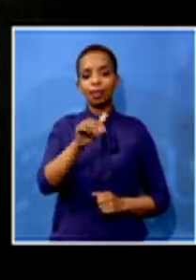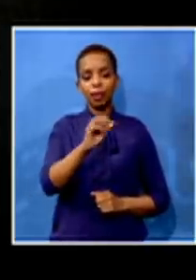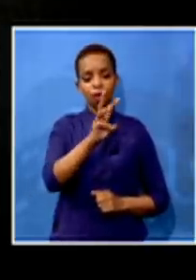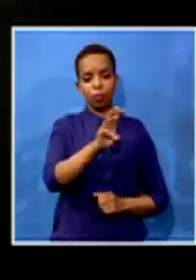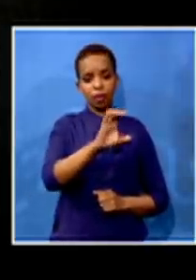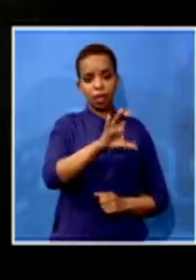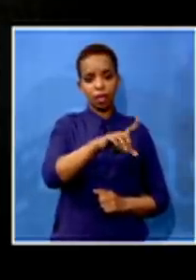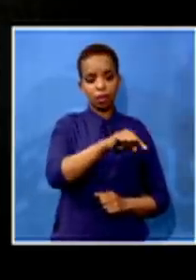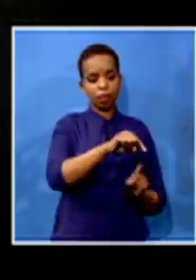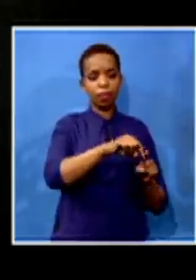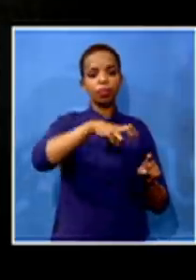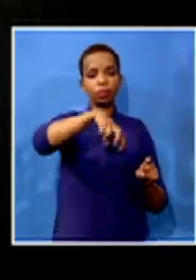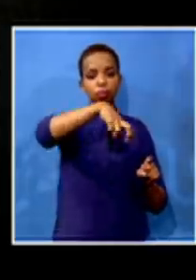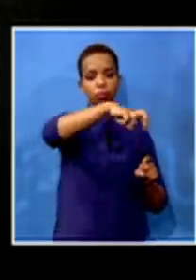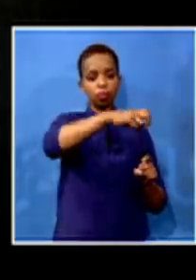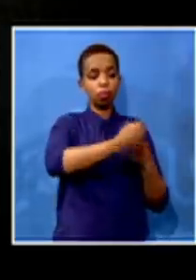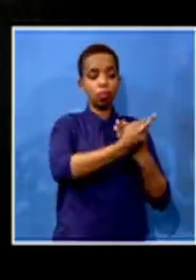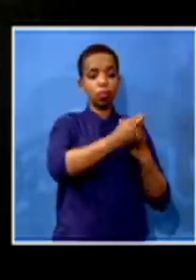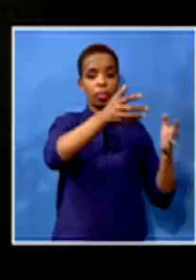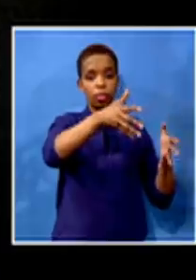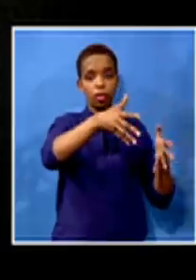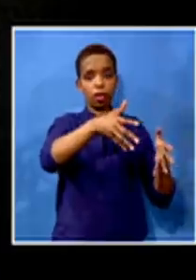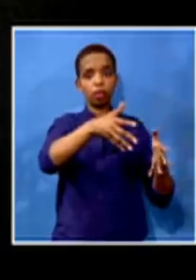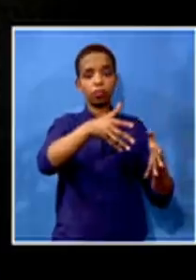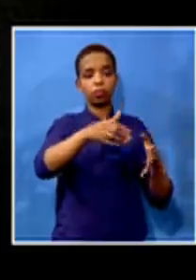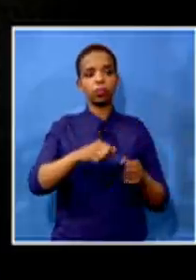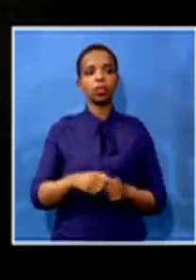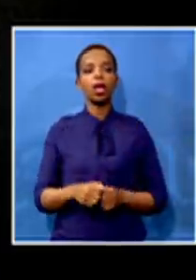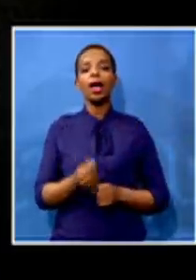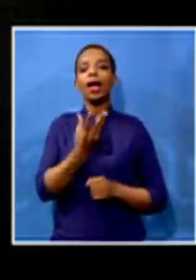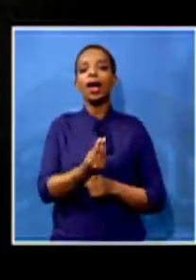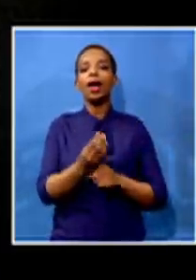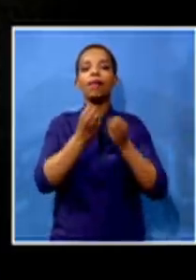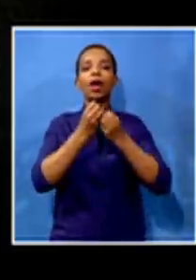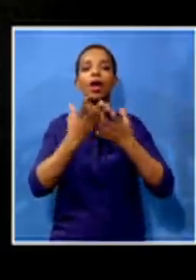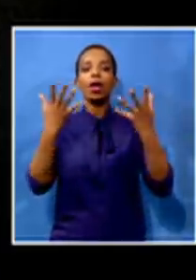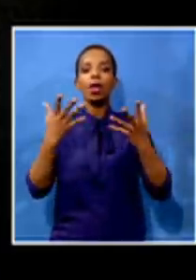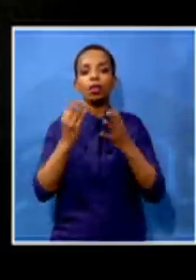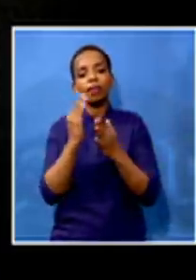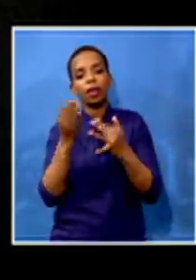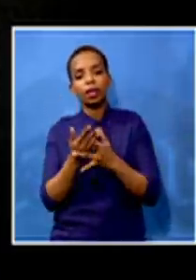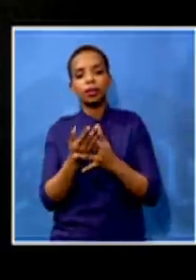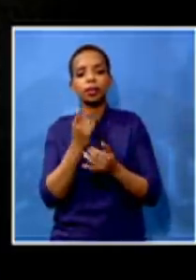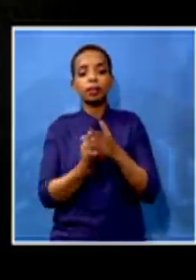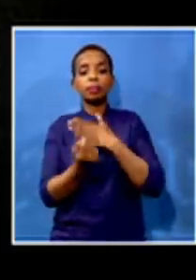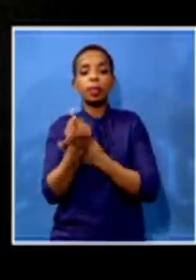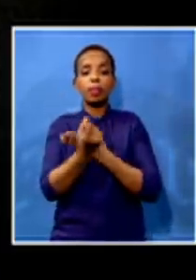most probably had a lot of imported cases before we started managing this pandemic.